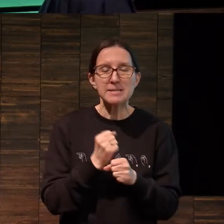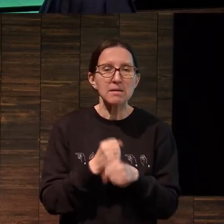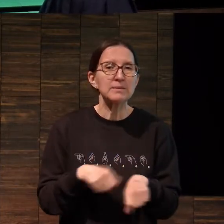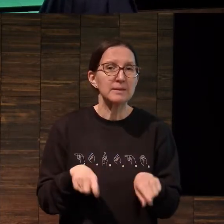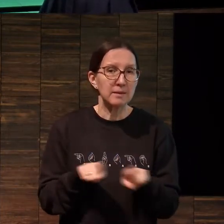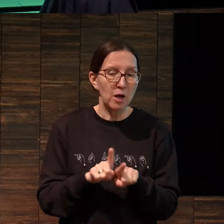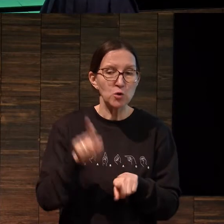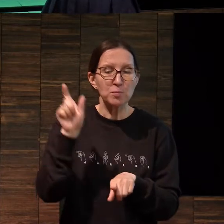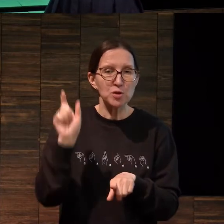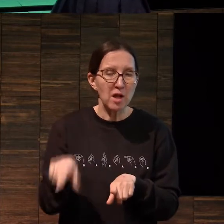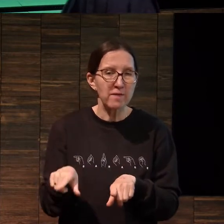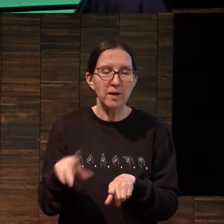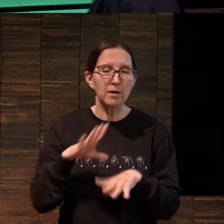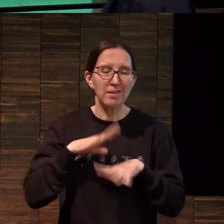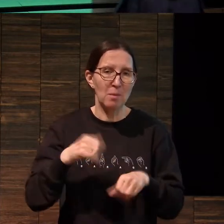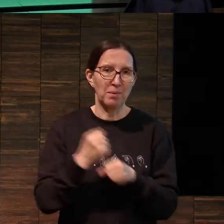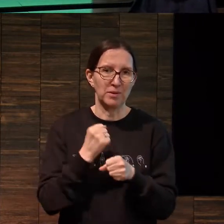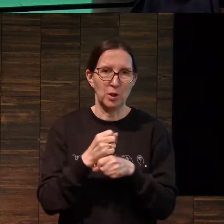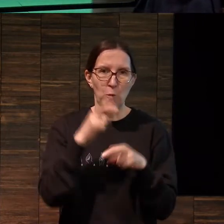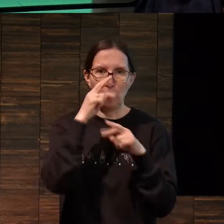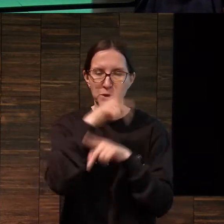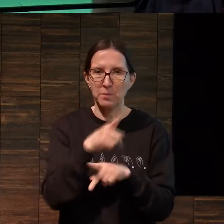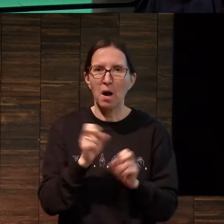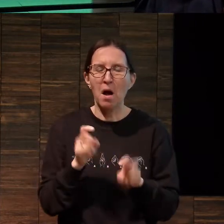The standard says